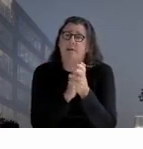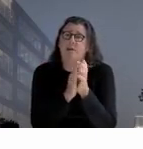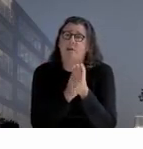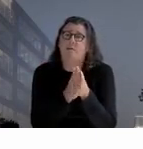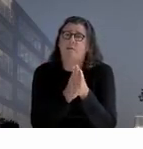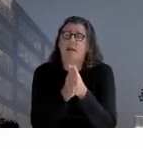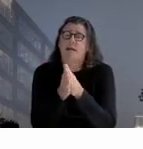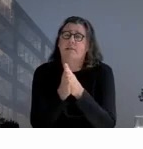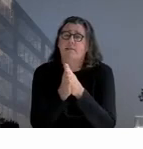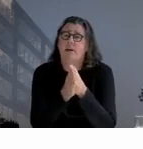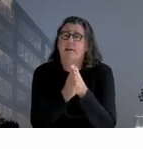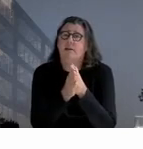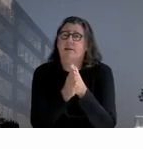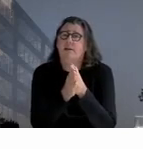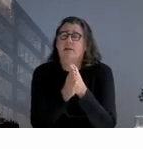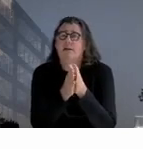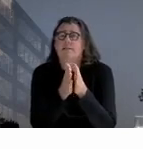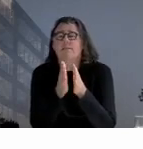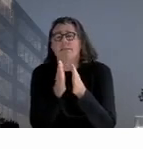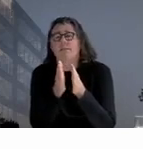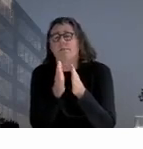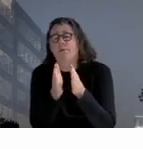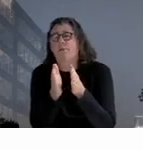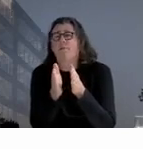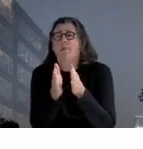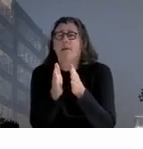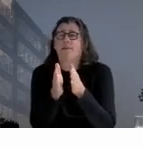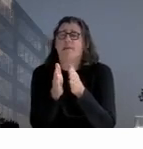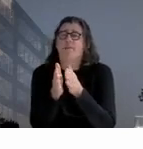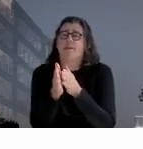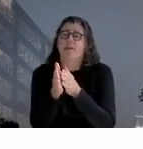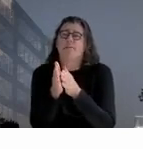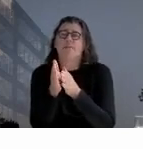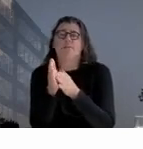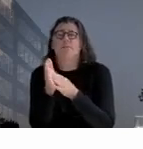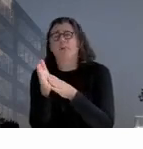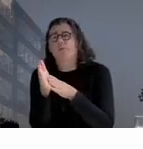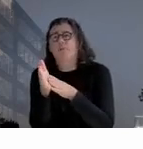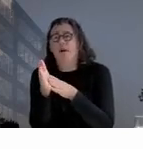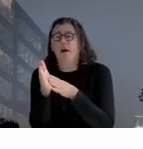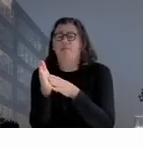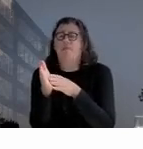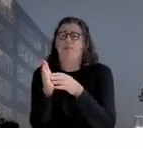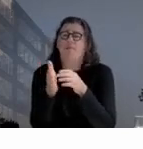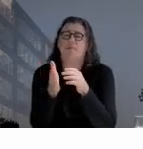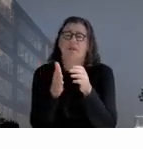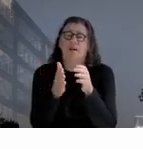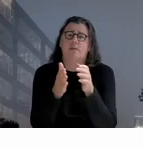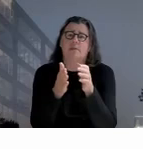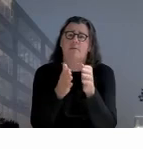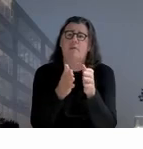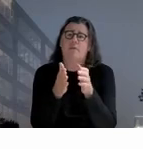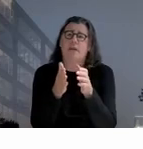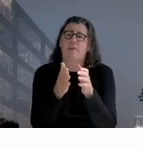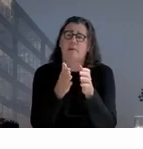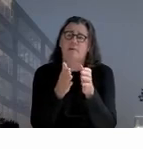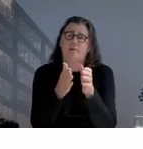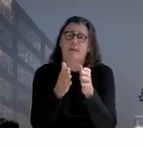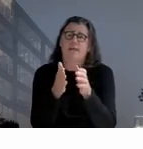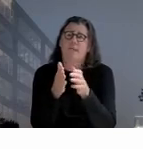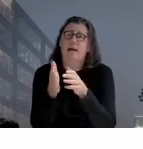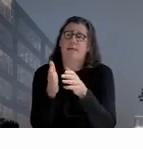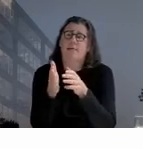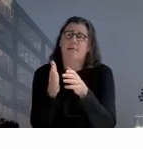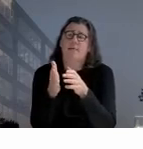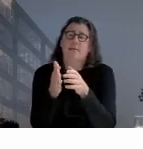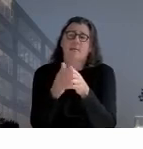that, code compliant design is improved by green design, which is improved by high performance design, but they're all really versions